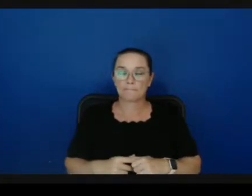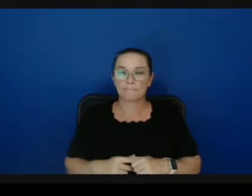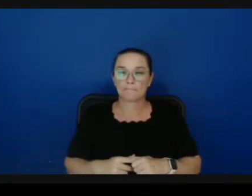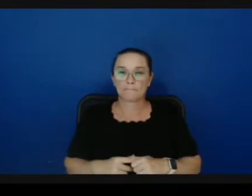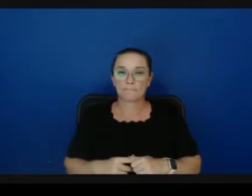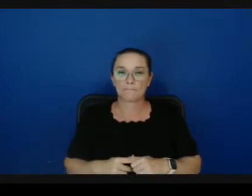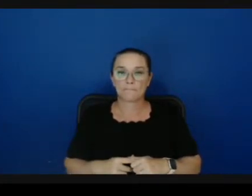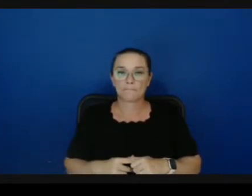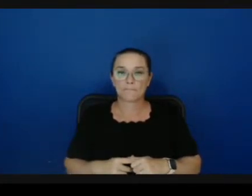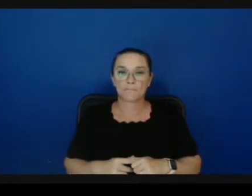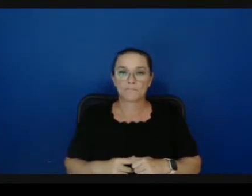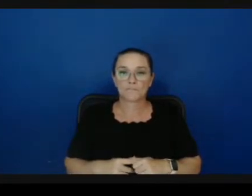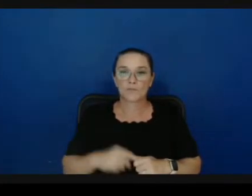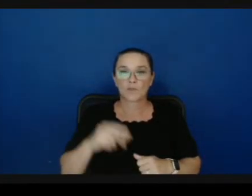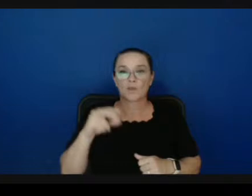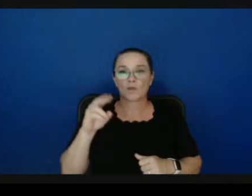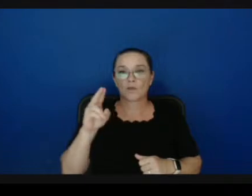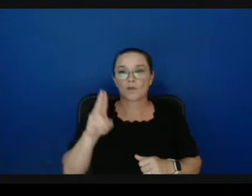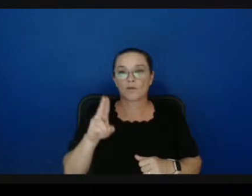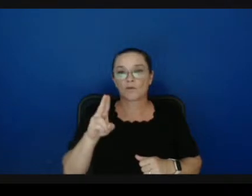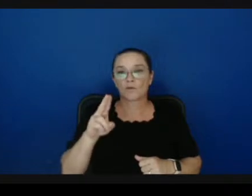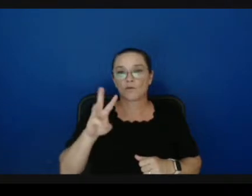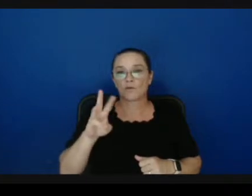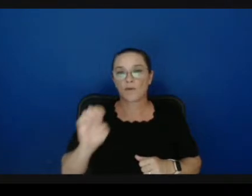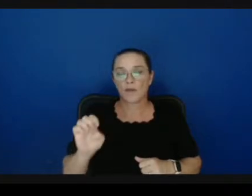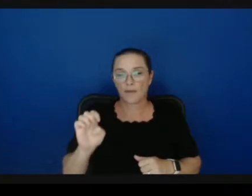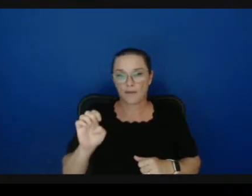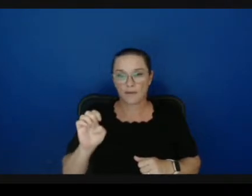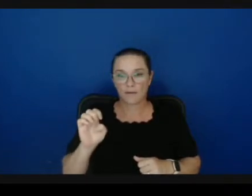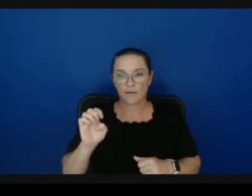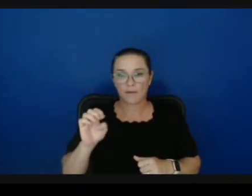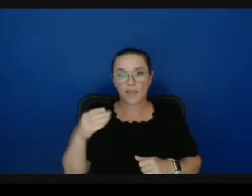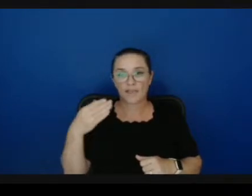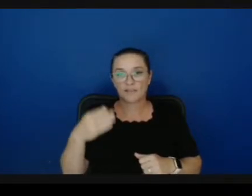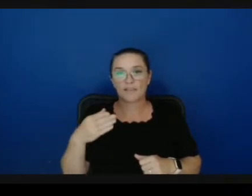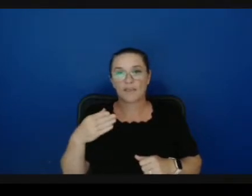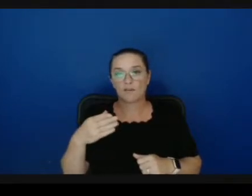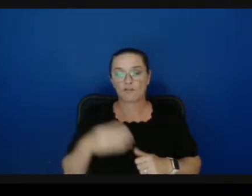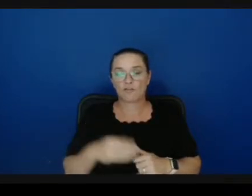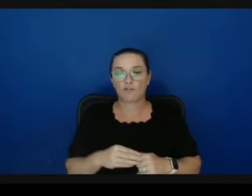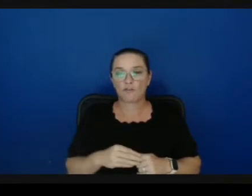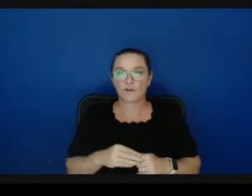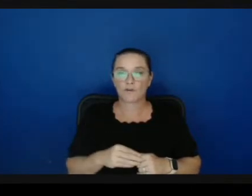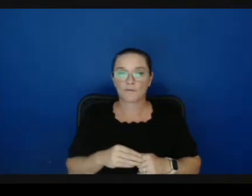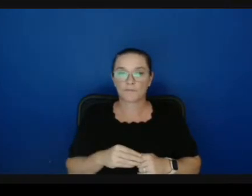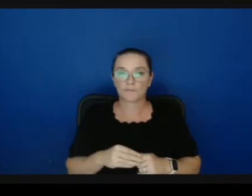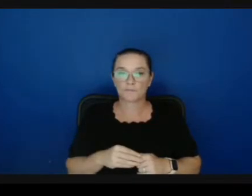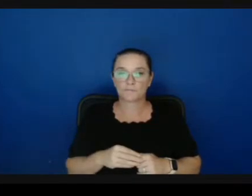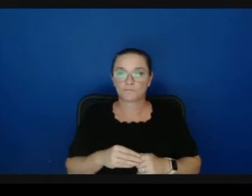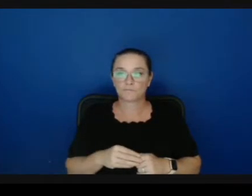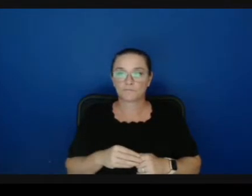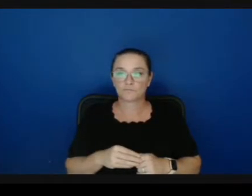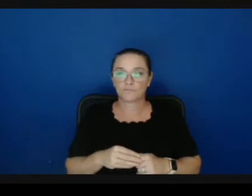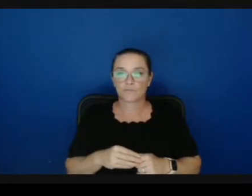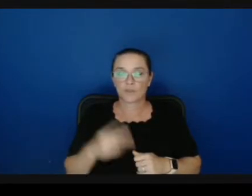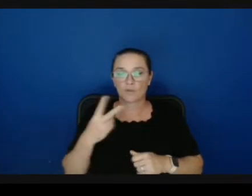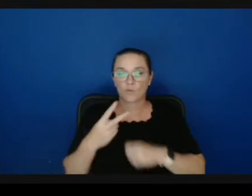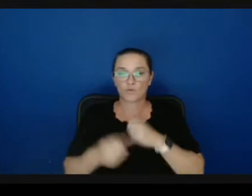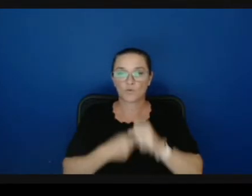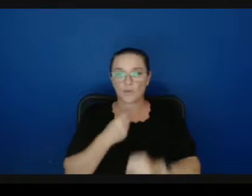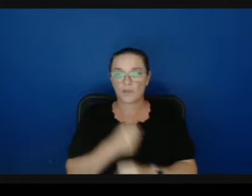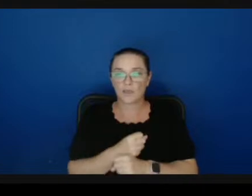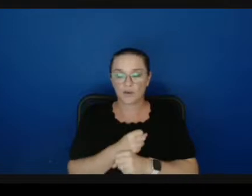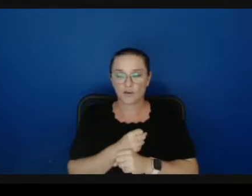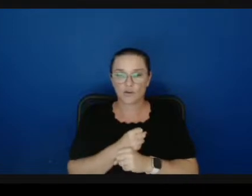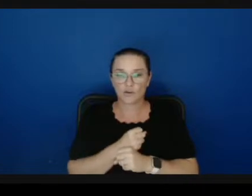for example, Uekahuna is up here in the top left. We click through. Let's go to the 2-year